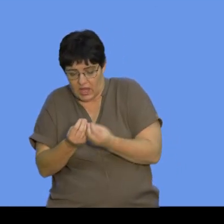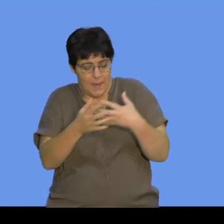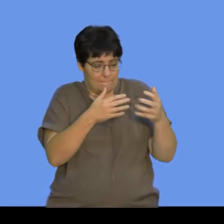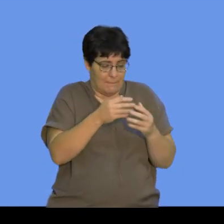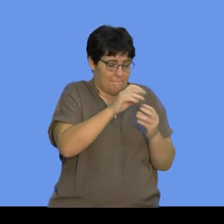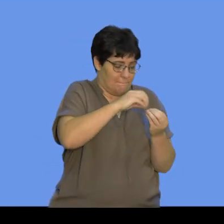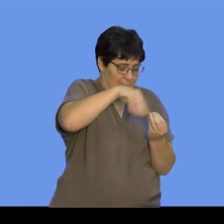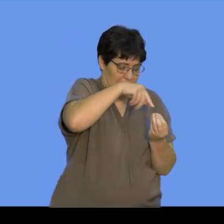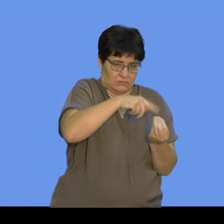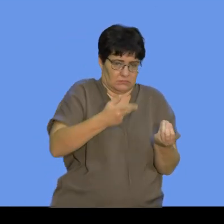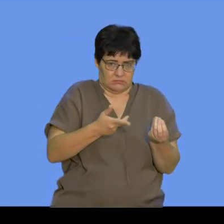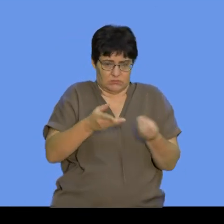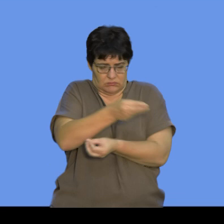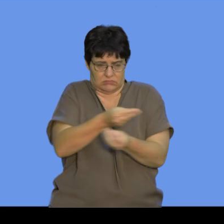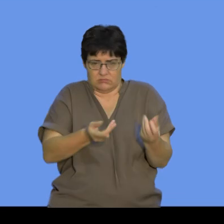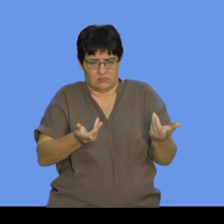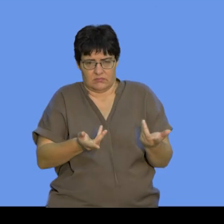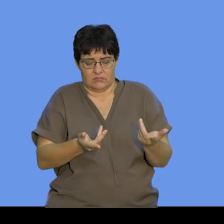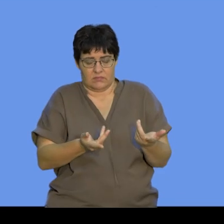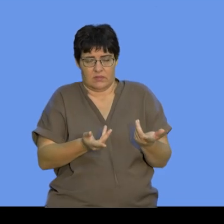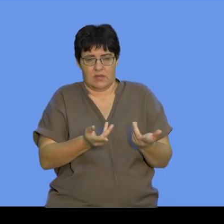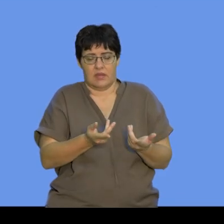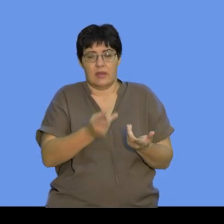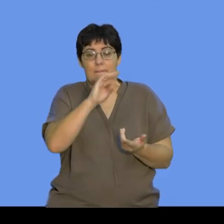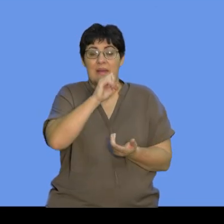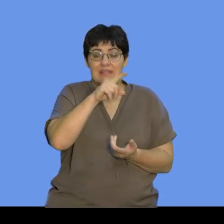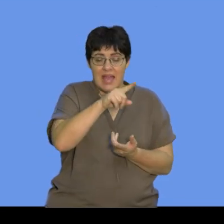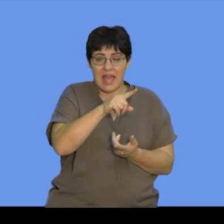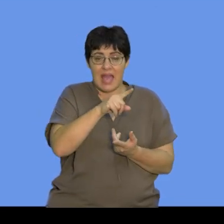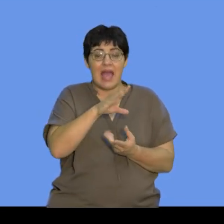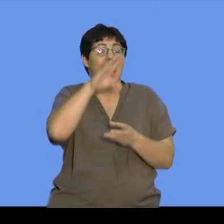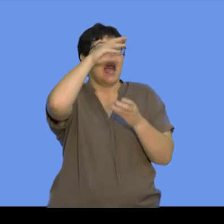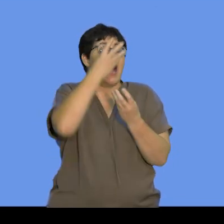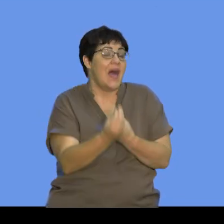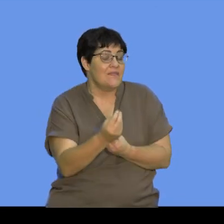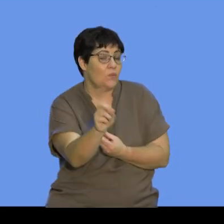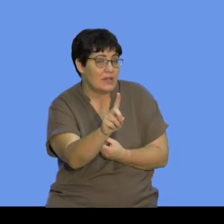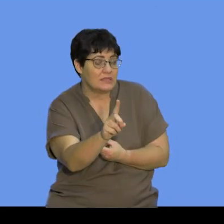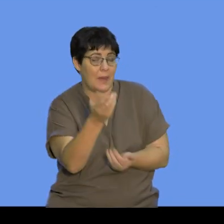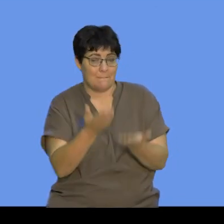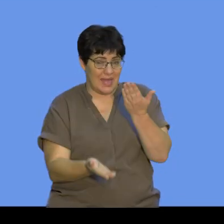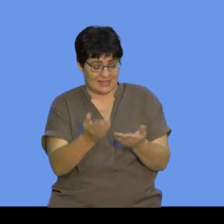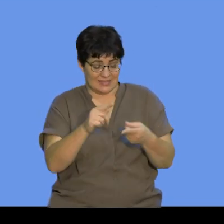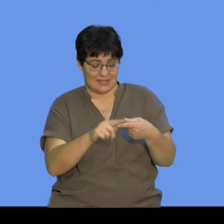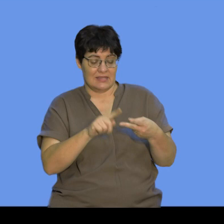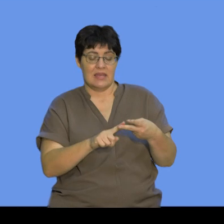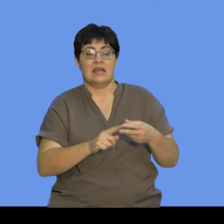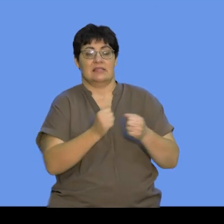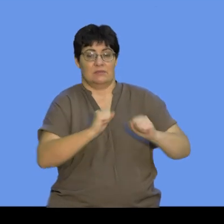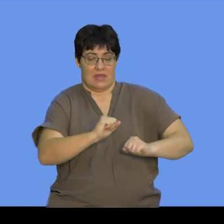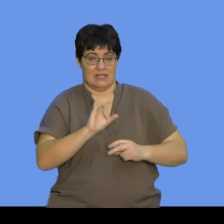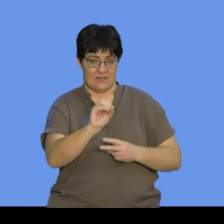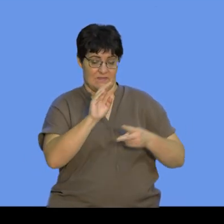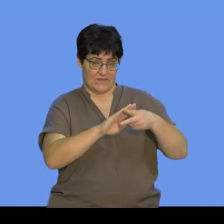choose to look at it. Okay, so matter is everything that has got mass, okay, as well as it occupies space, right?